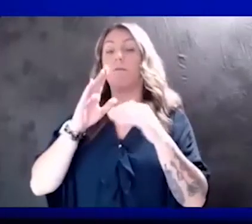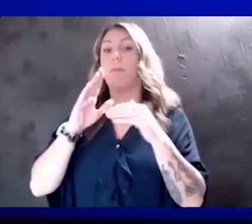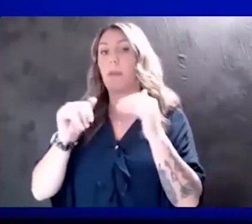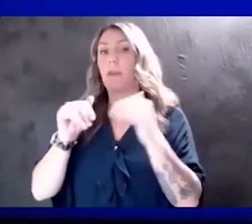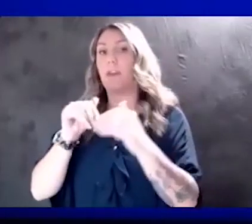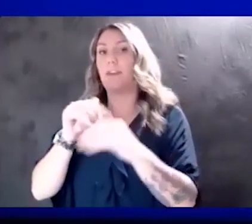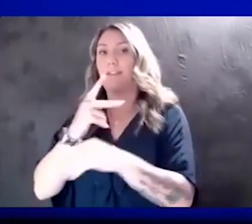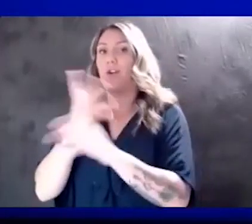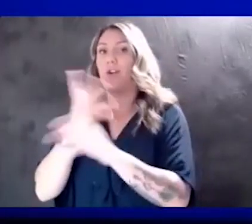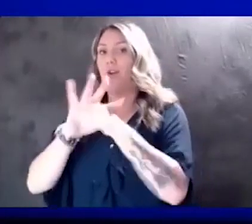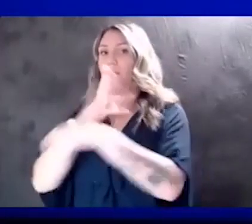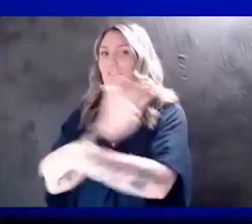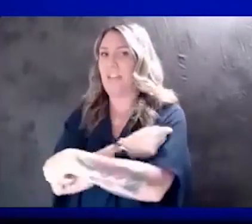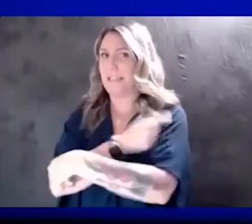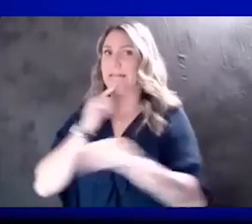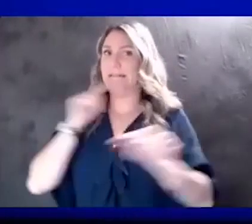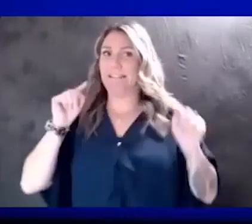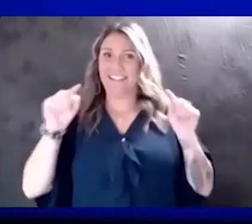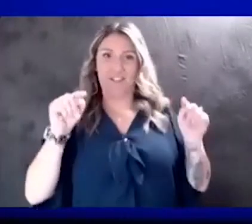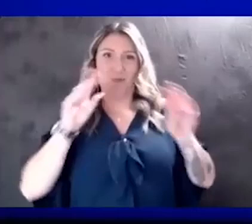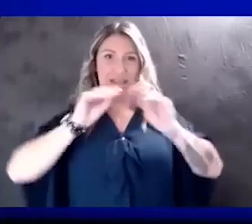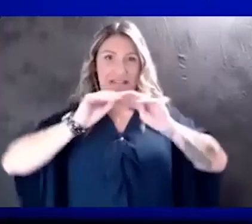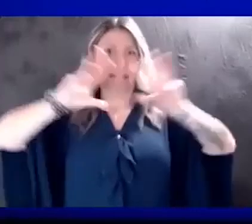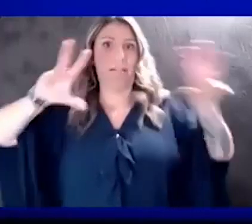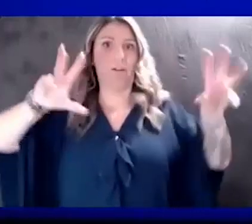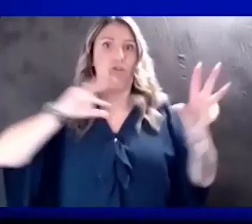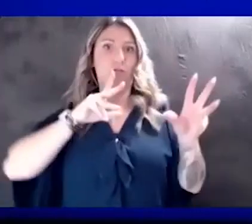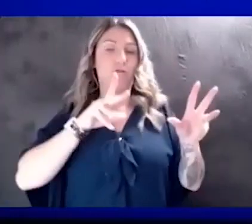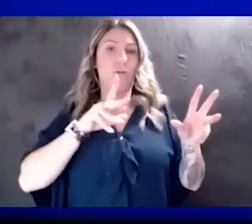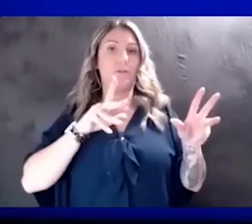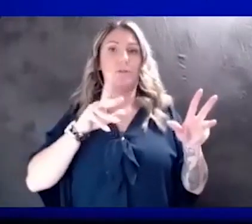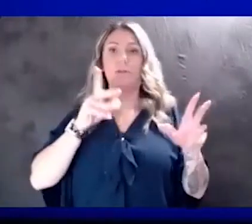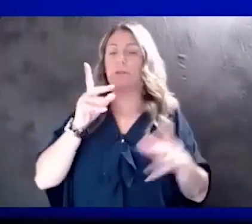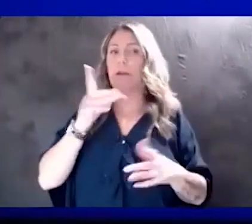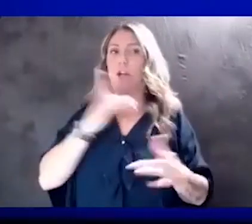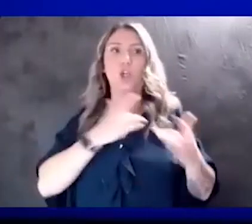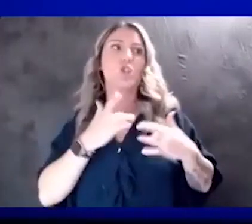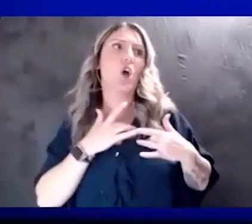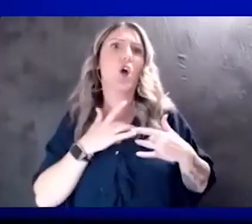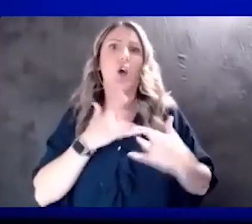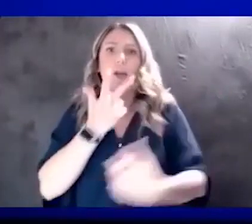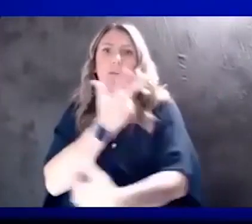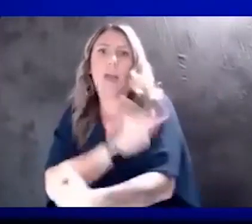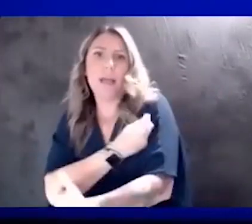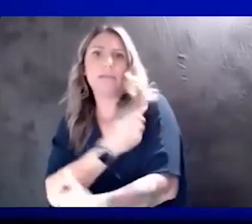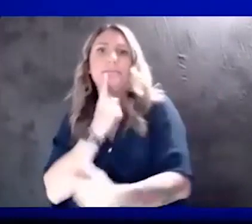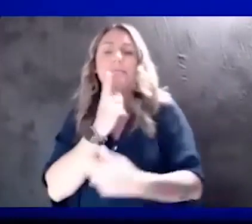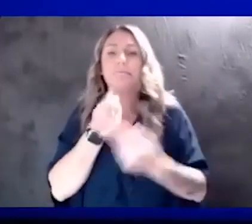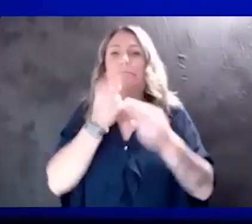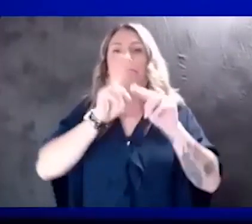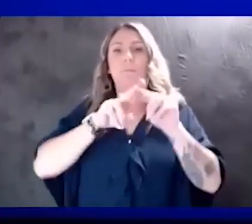make that exceedingly clear. That's a concern that's out there. There is a slightly increased risk with COVID vaccination and